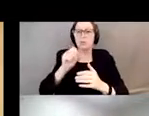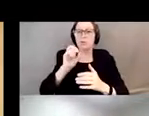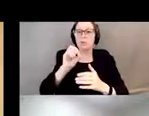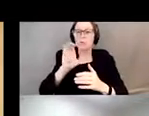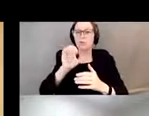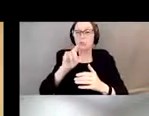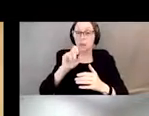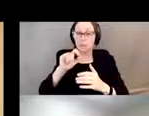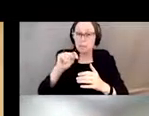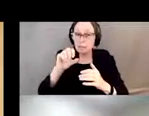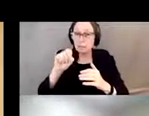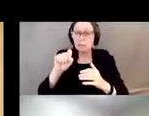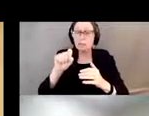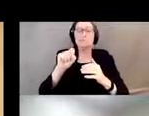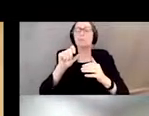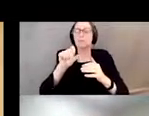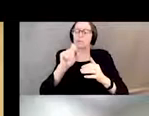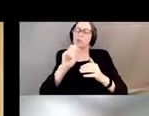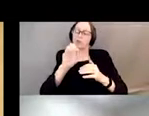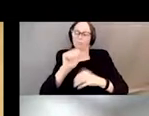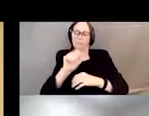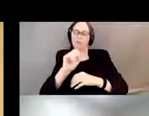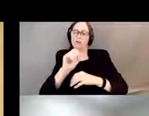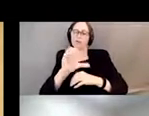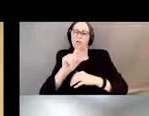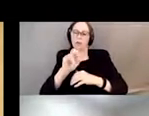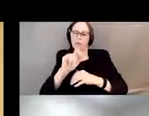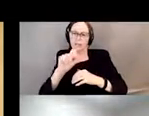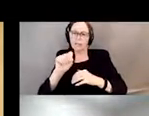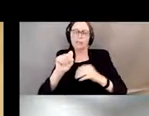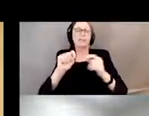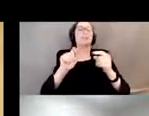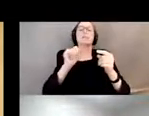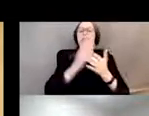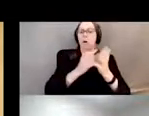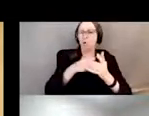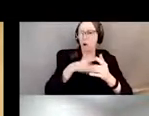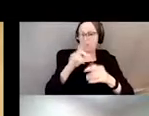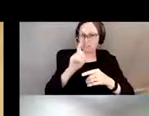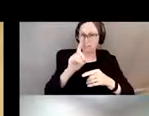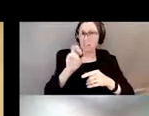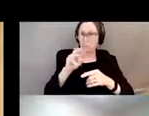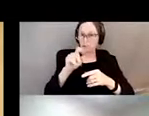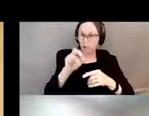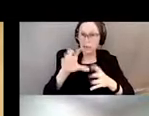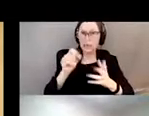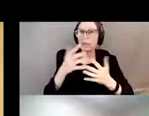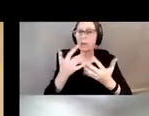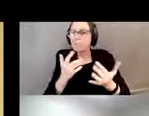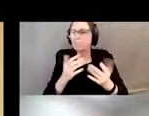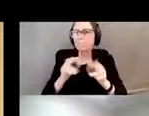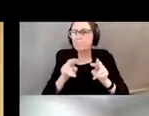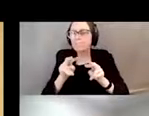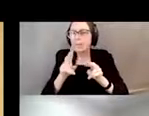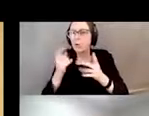democratic, some are Islamic in focus, they wait for him to leave. And when he does in April,